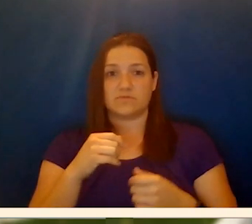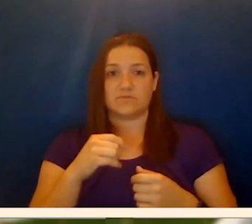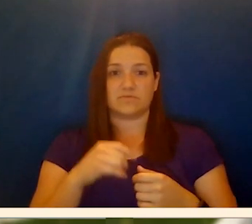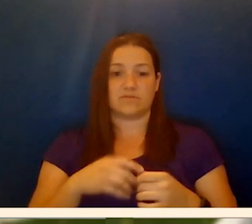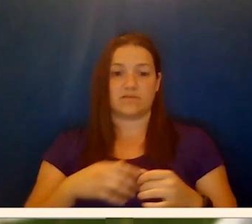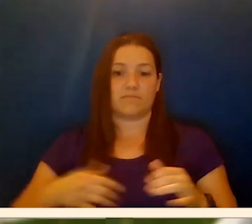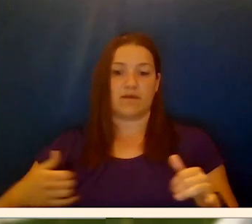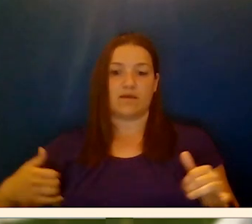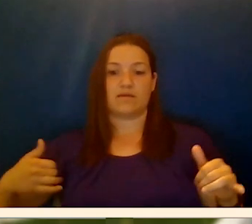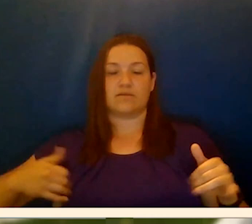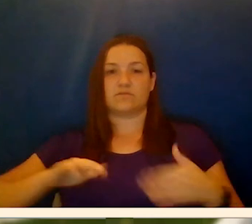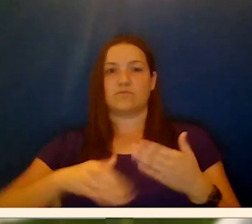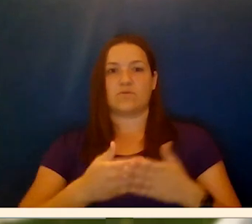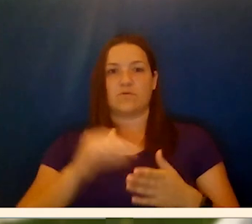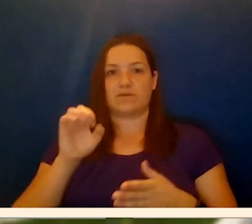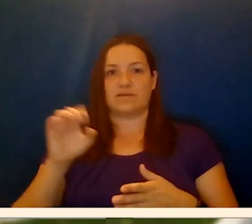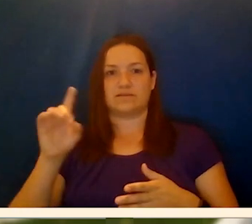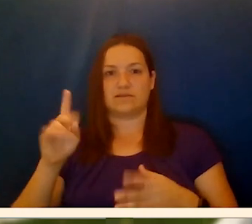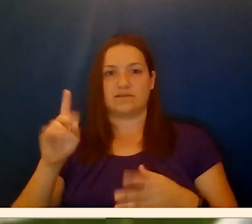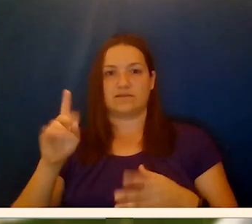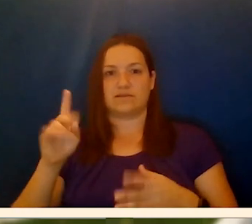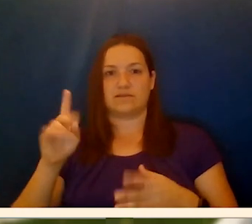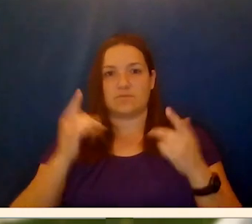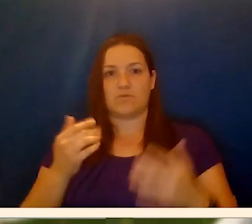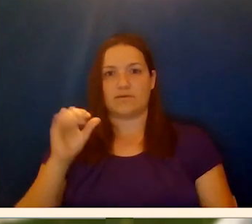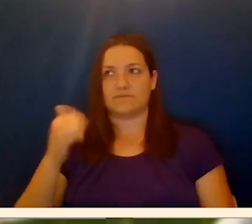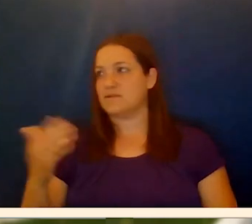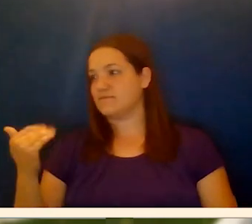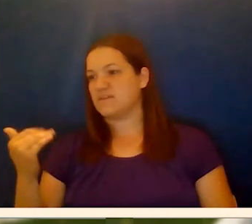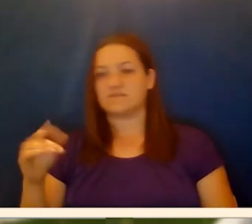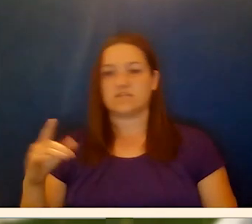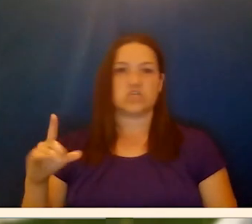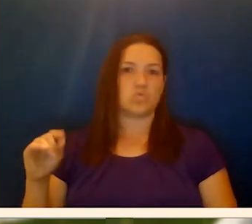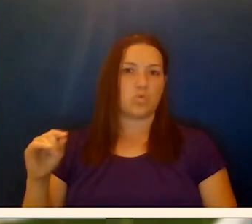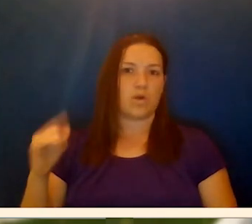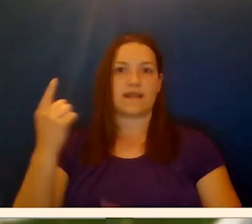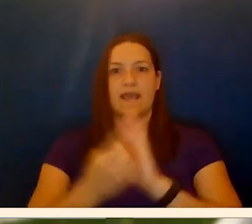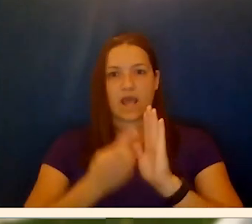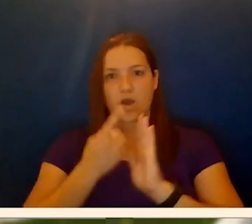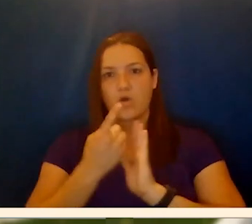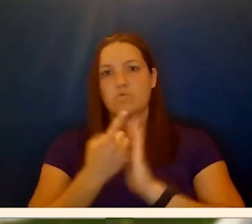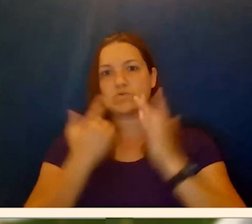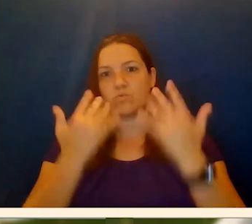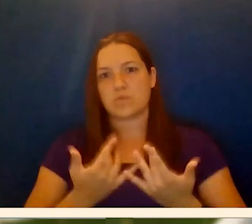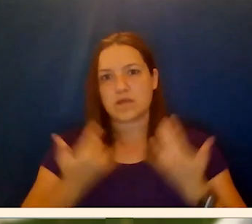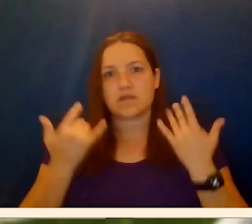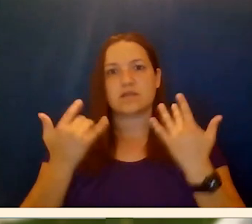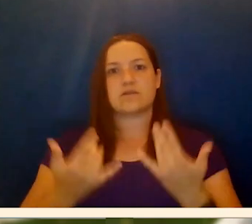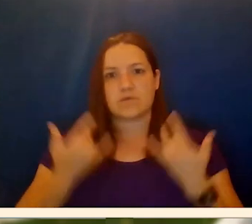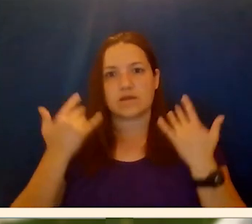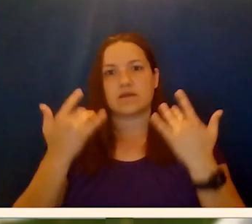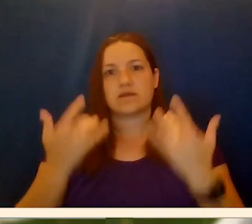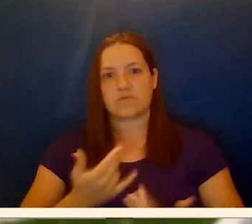the whole ED, and people wait for 10, 15, 20 hours in the waiting room, or in the